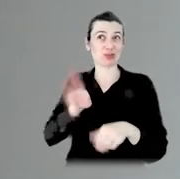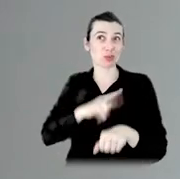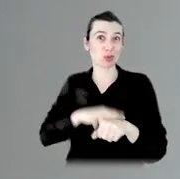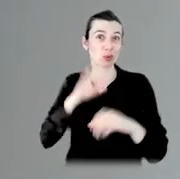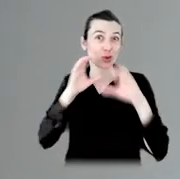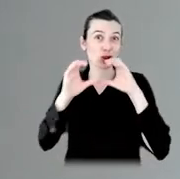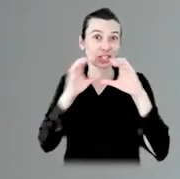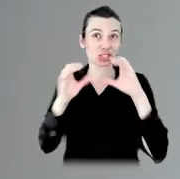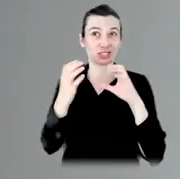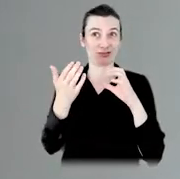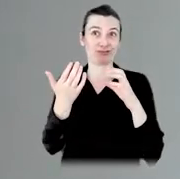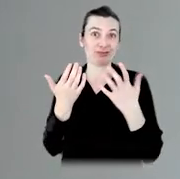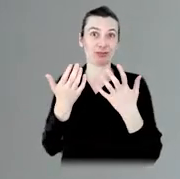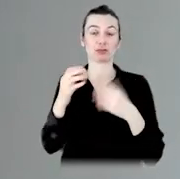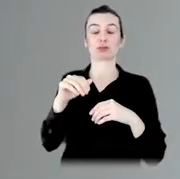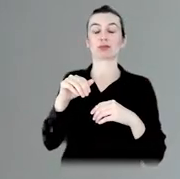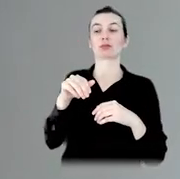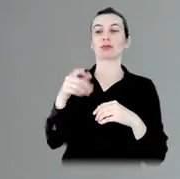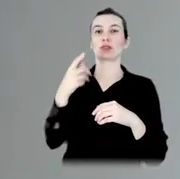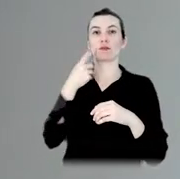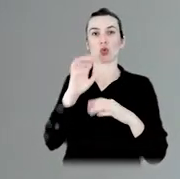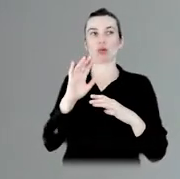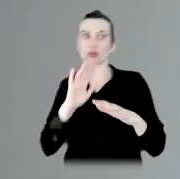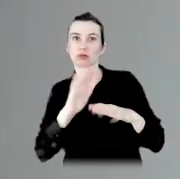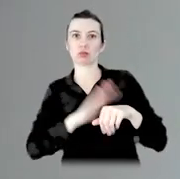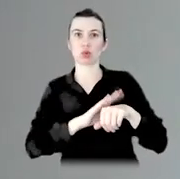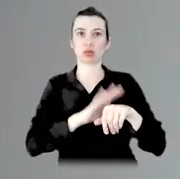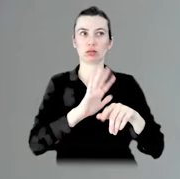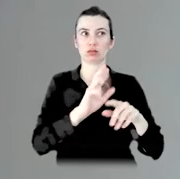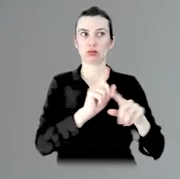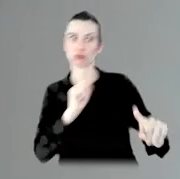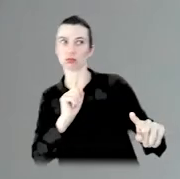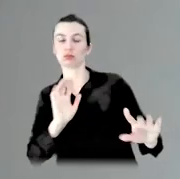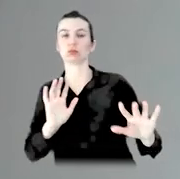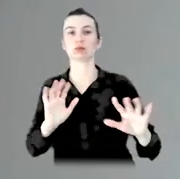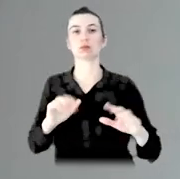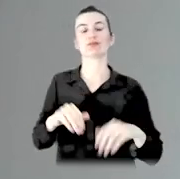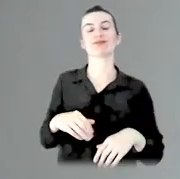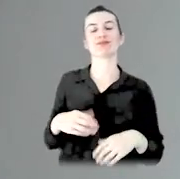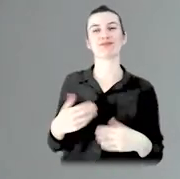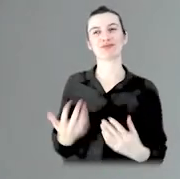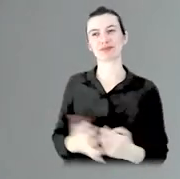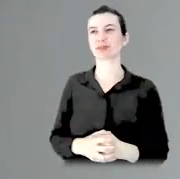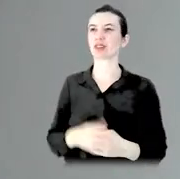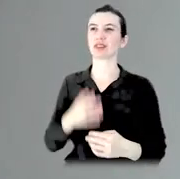to stay back or to not be so fresh or pushy or whatever. So, you know,